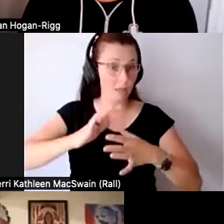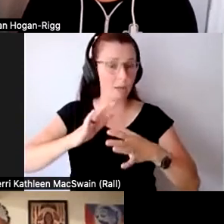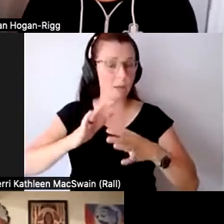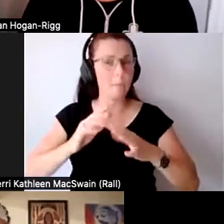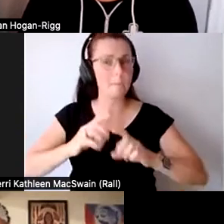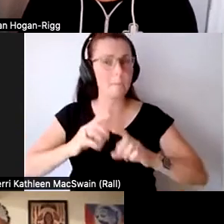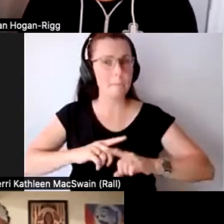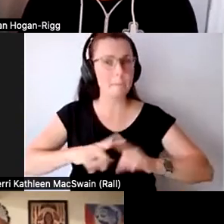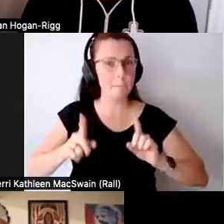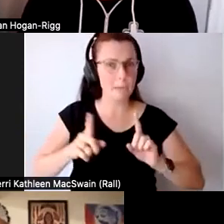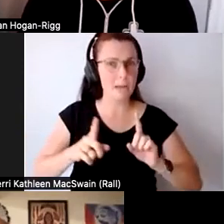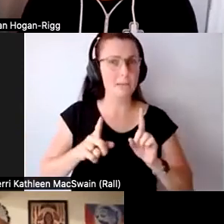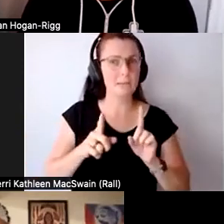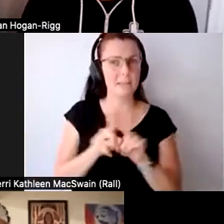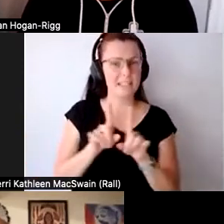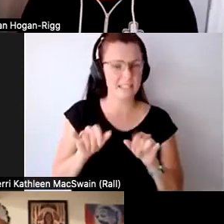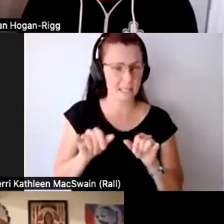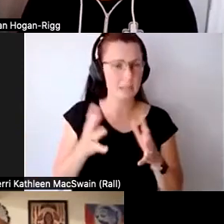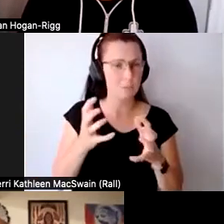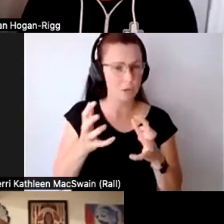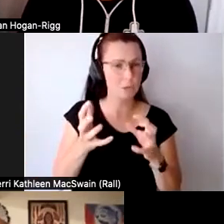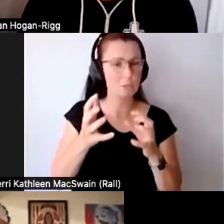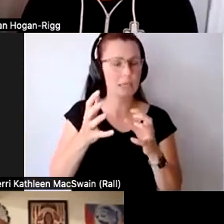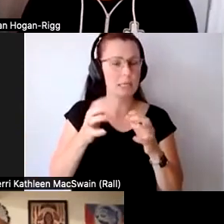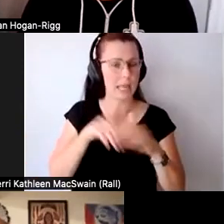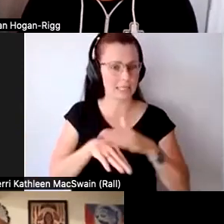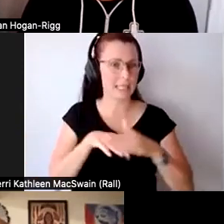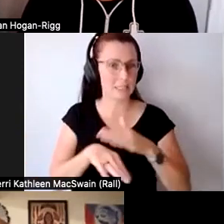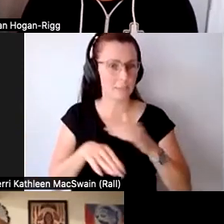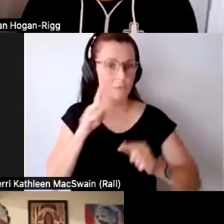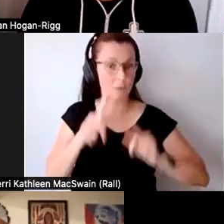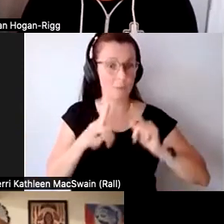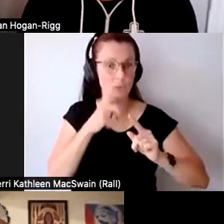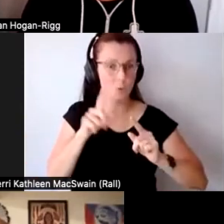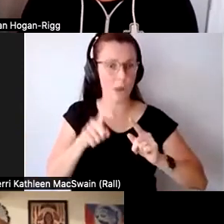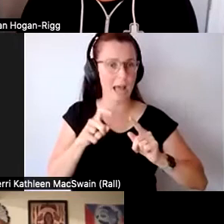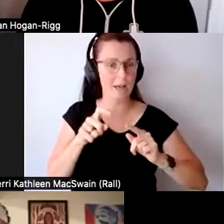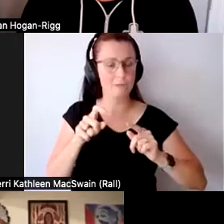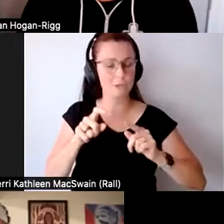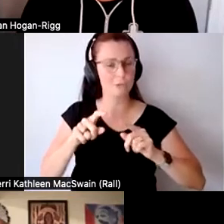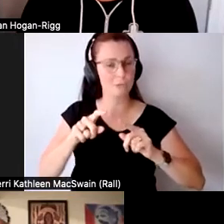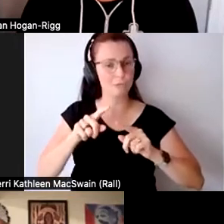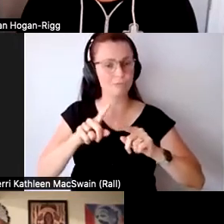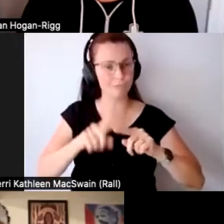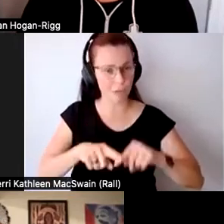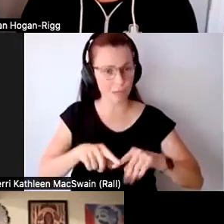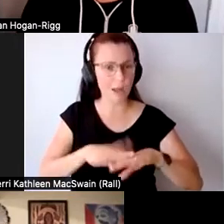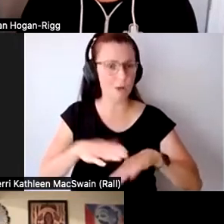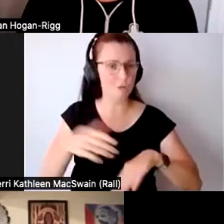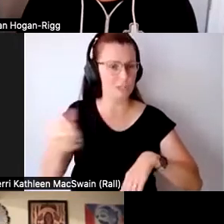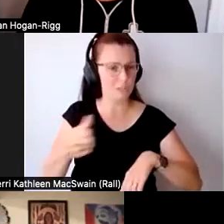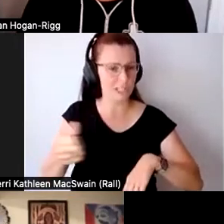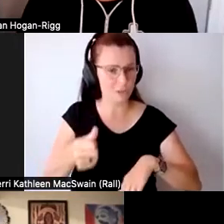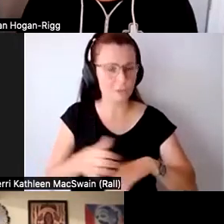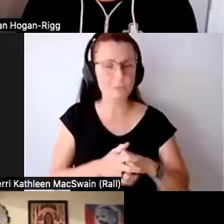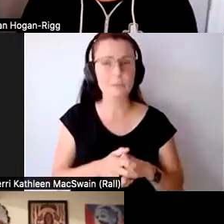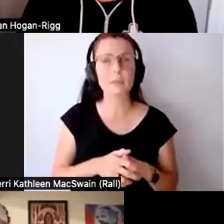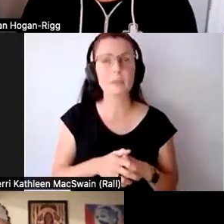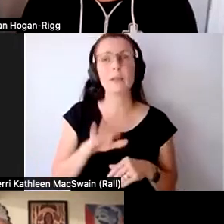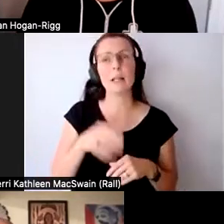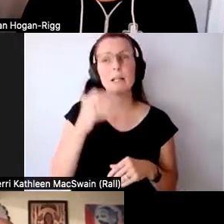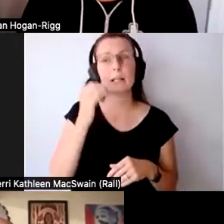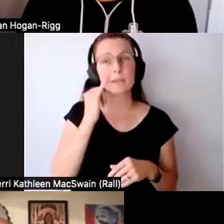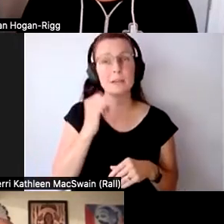little bit to get here. You know, I think something to consider, if you go into, you know, a Dunkin' Donuts bathroom or a